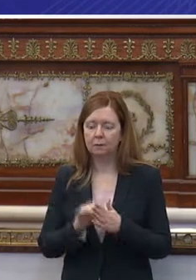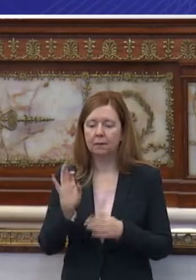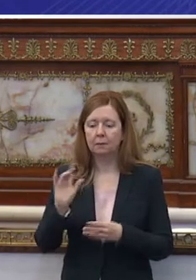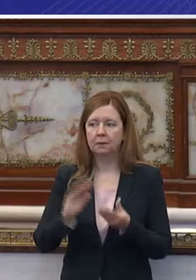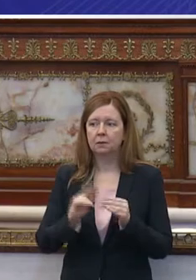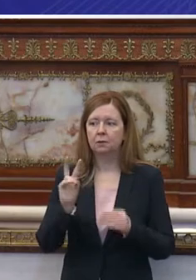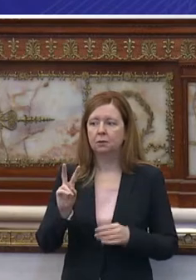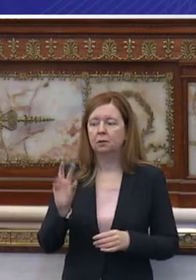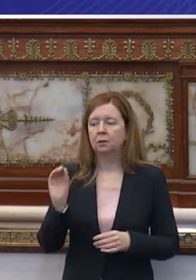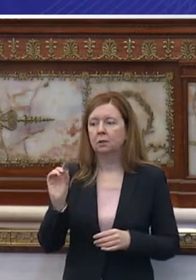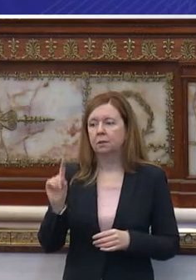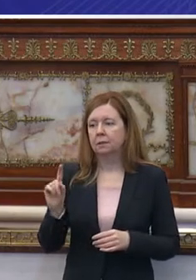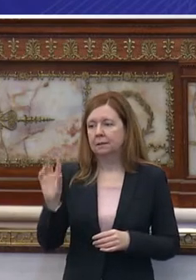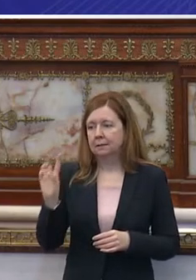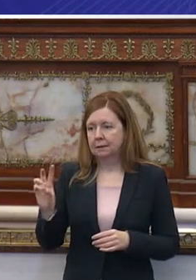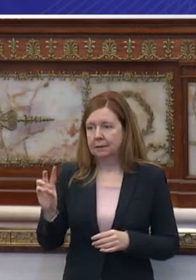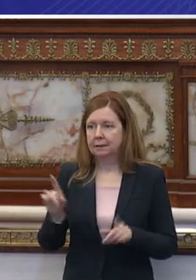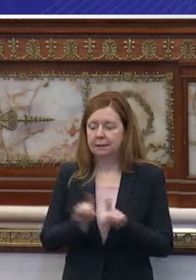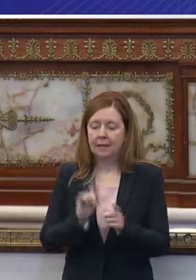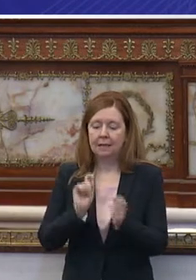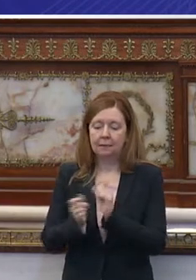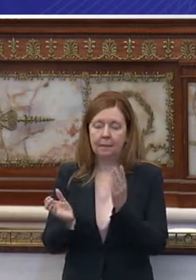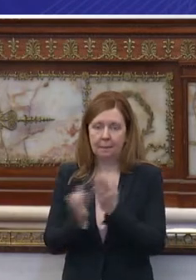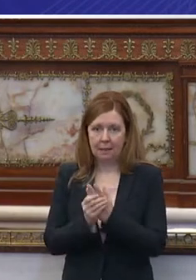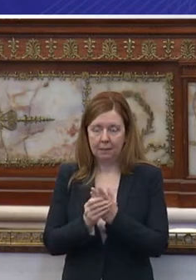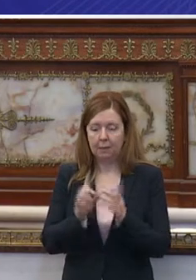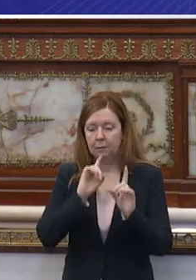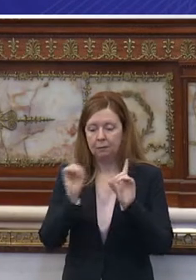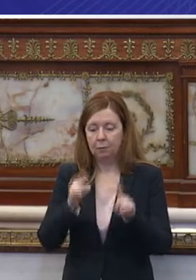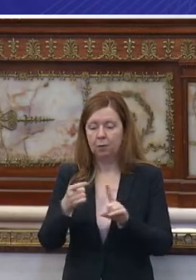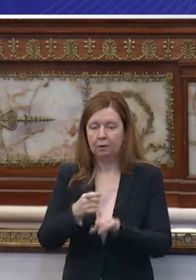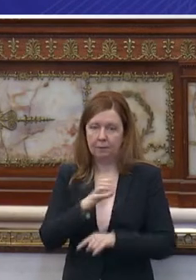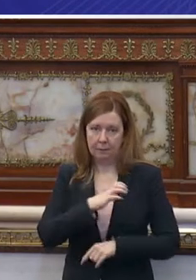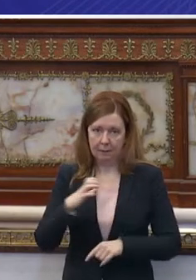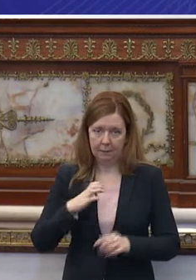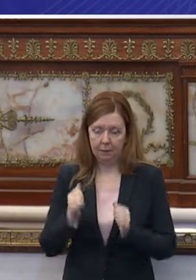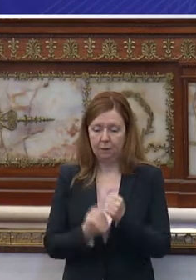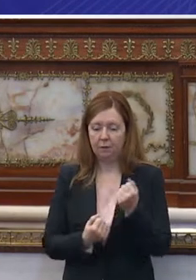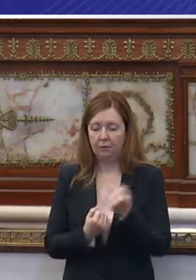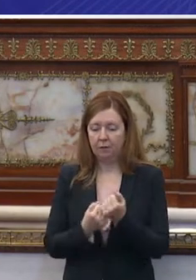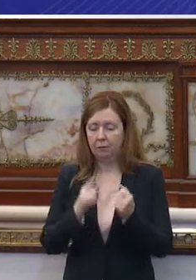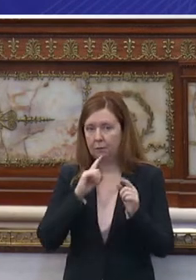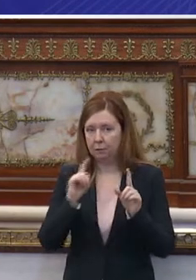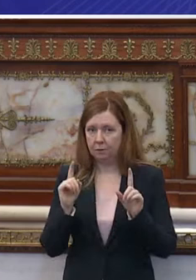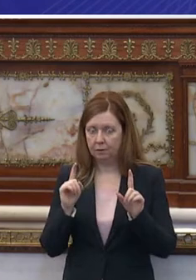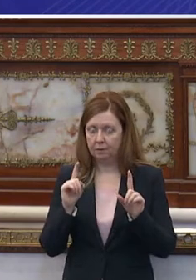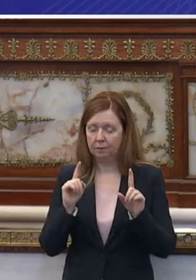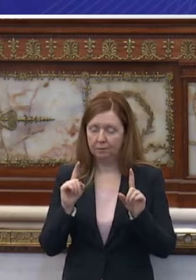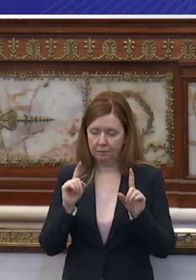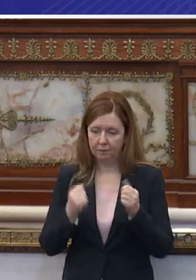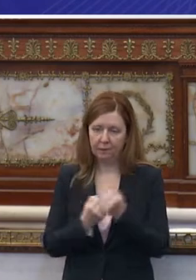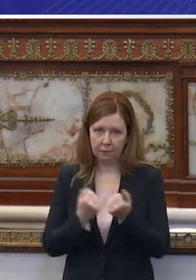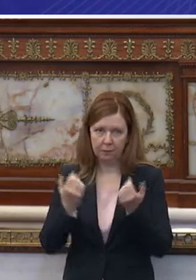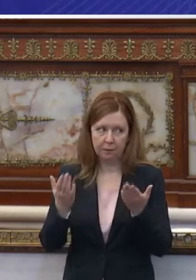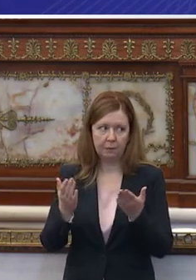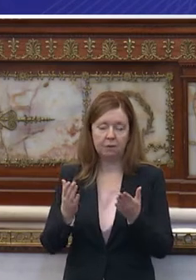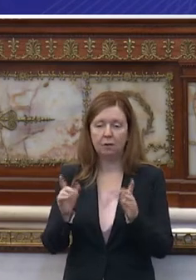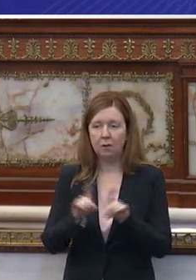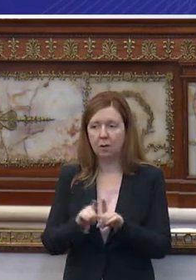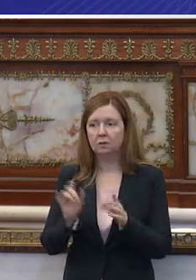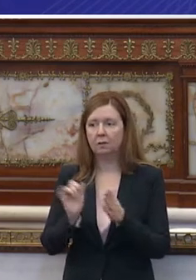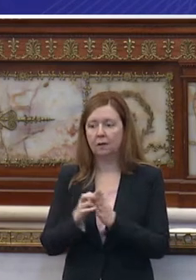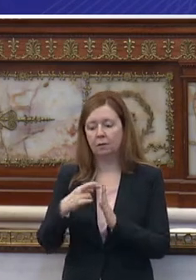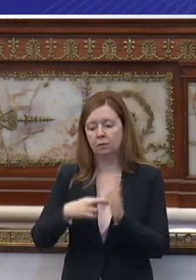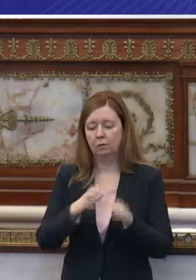Number 220116 as amended be reported from this committee with a favorable recommendation, and further moved that the rules of council